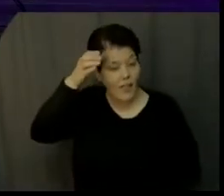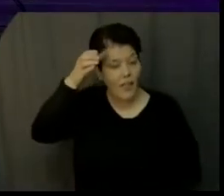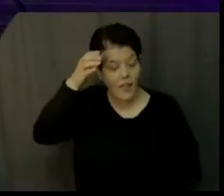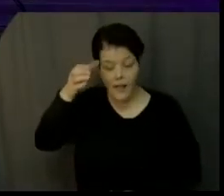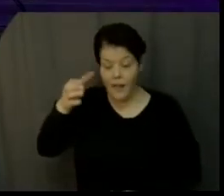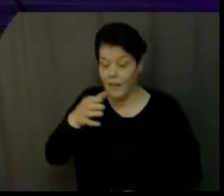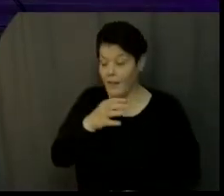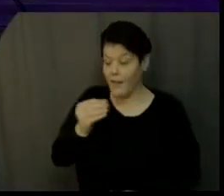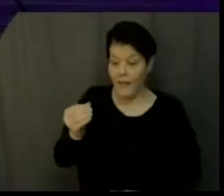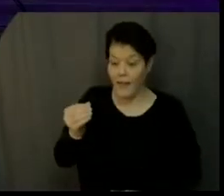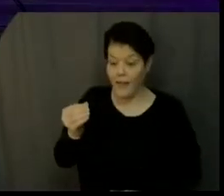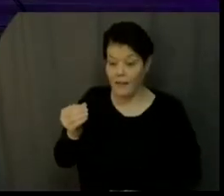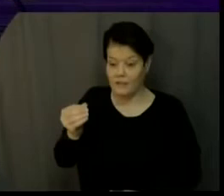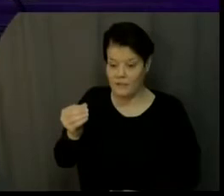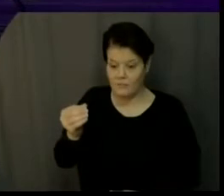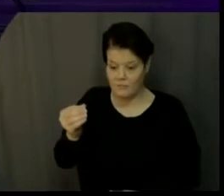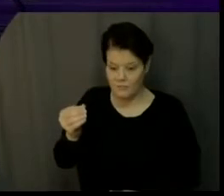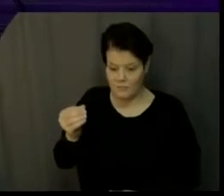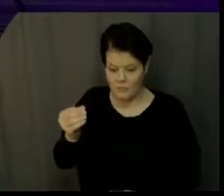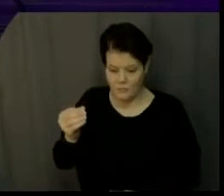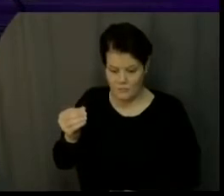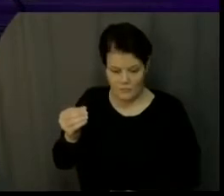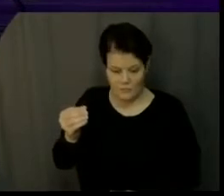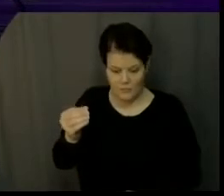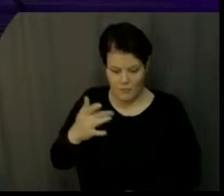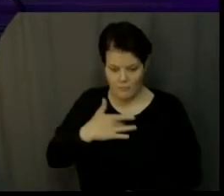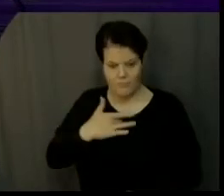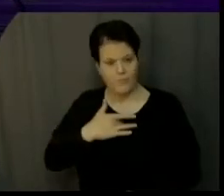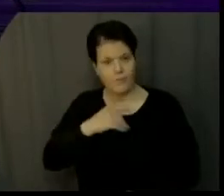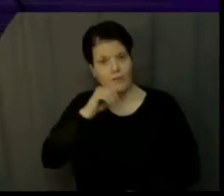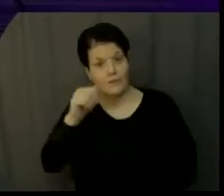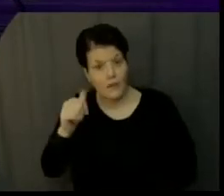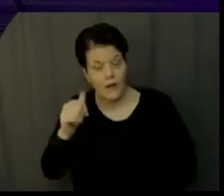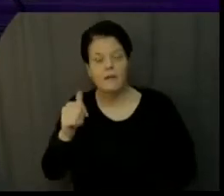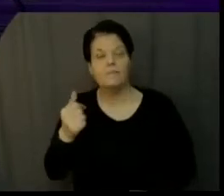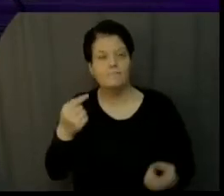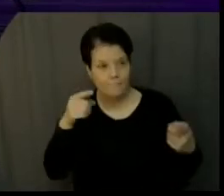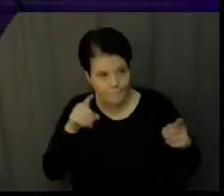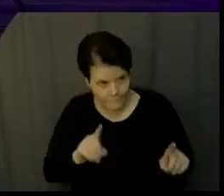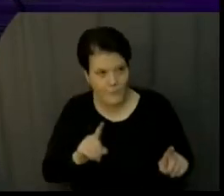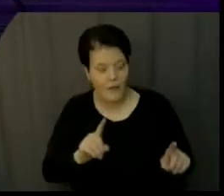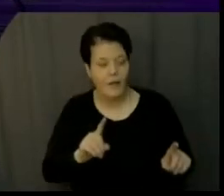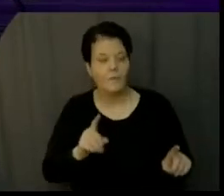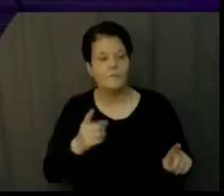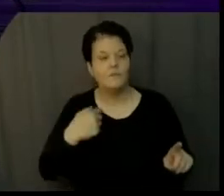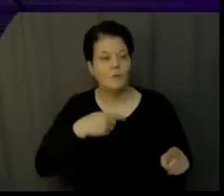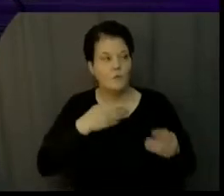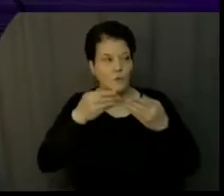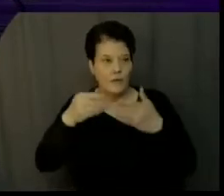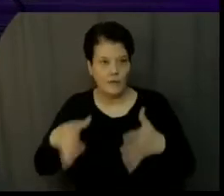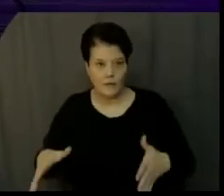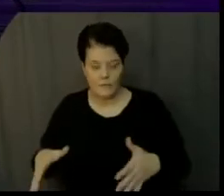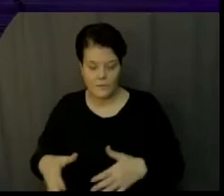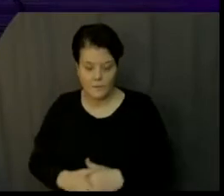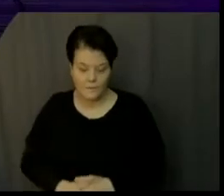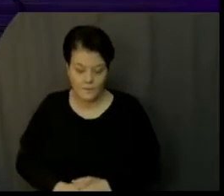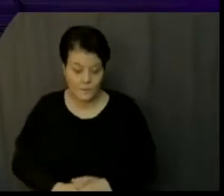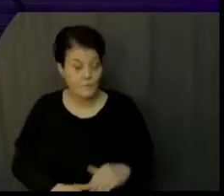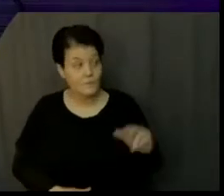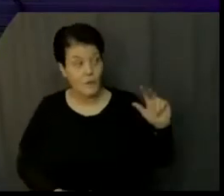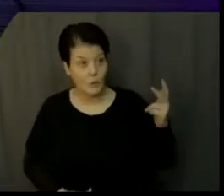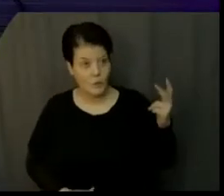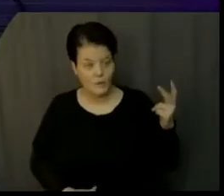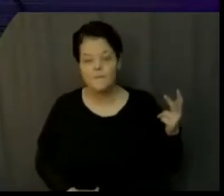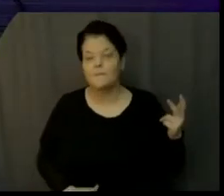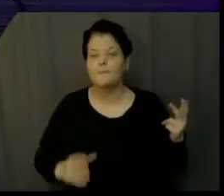wanting on the journey of grace. Another off-ramp or wrong turn is experience, or you might